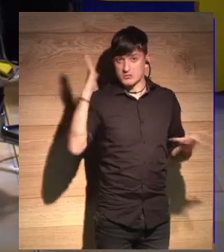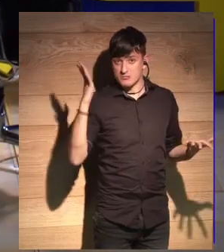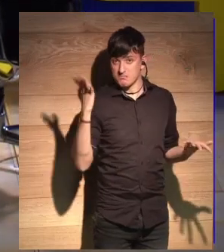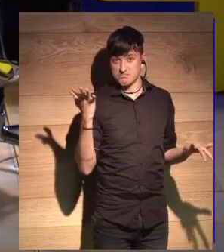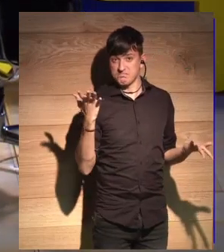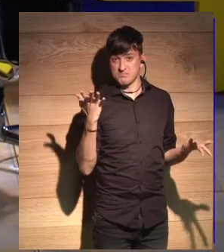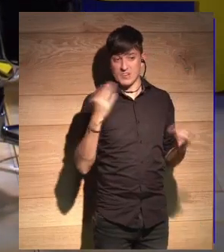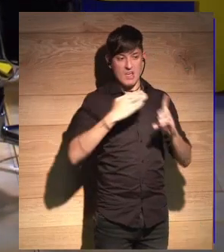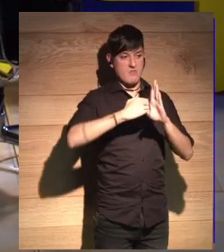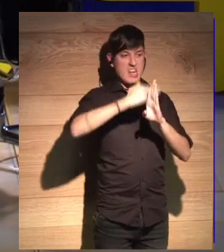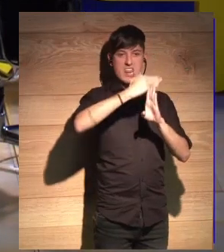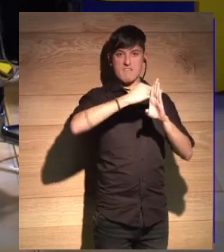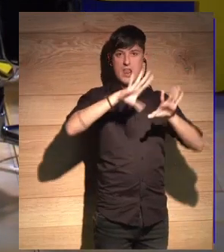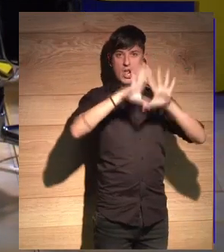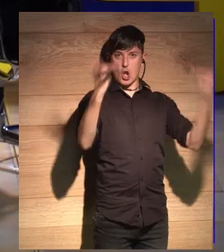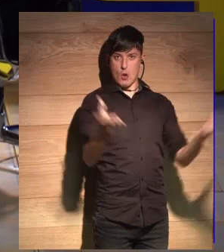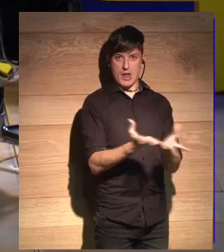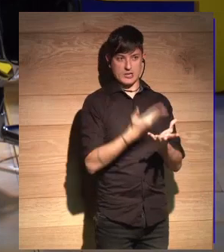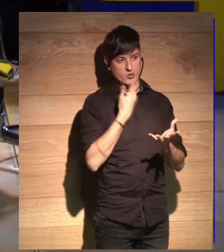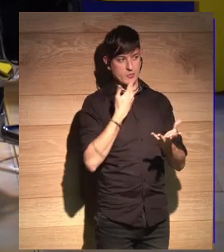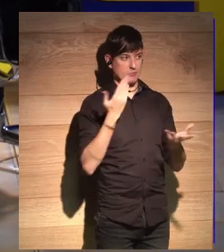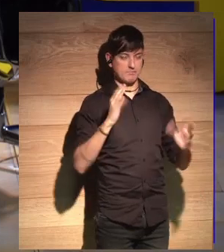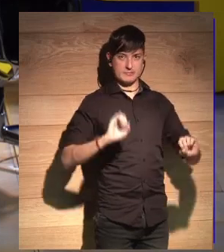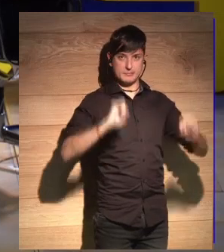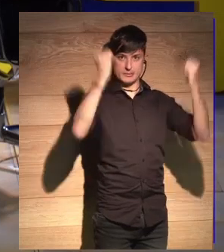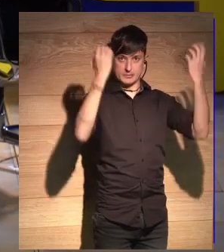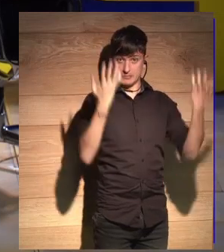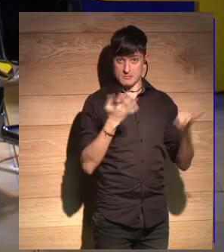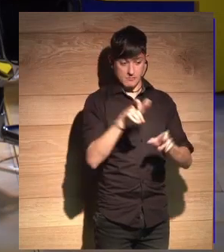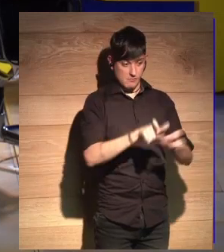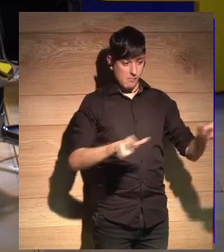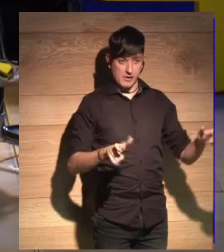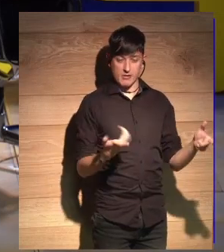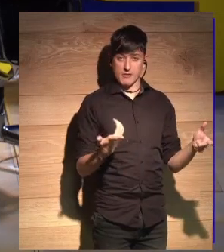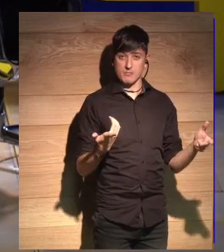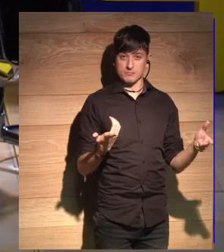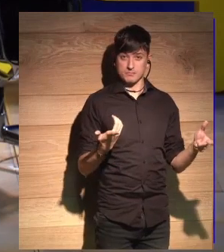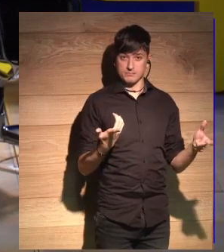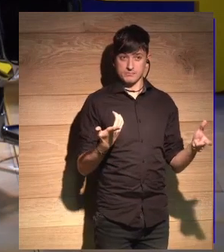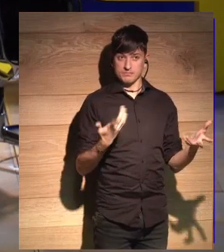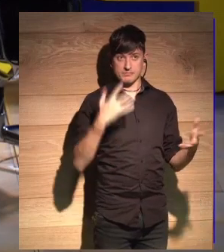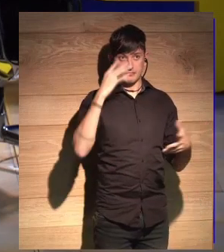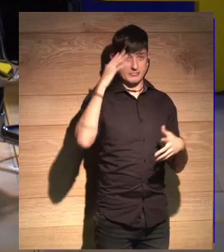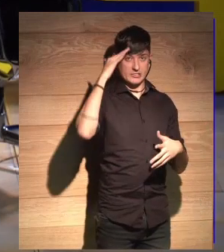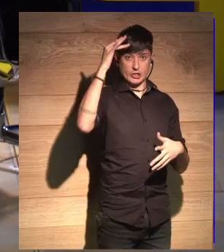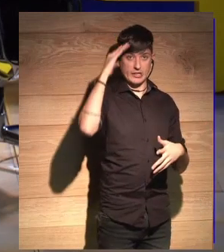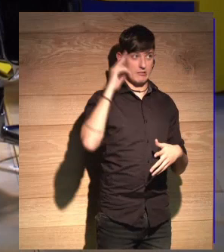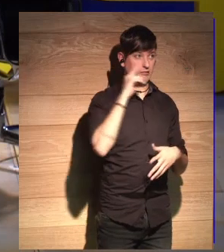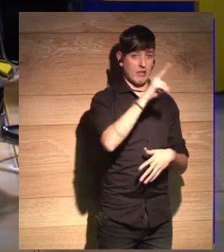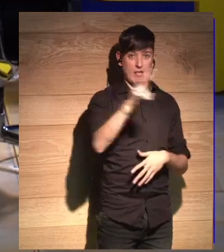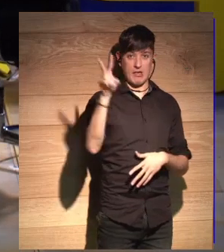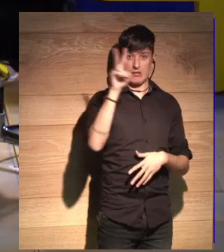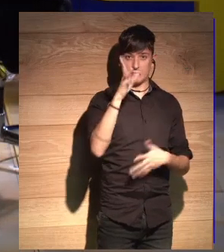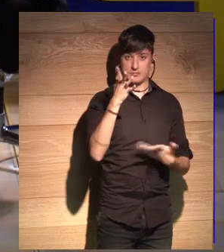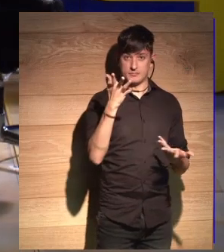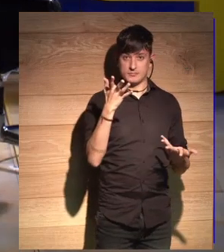looking at their phones. And it's a kind of a divide and conquer thing, because then you have all of this like Facebook shit, and everyone's like, people